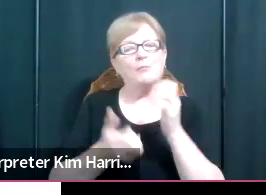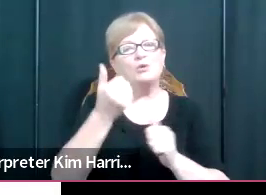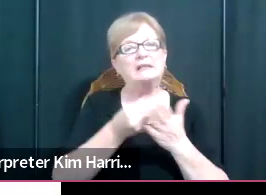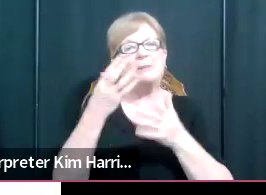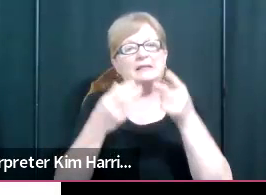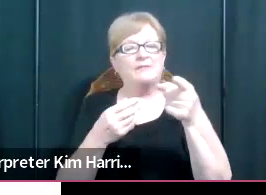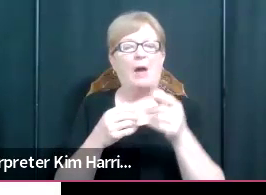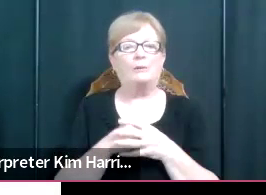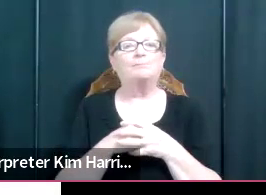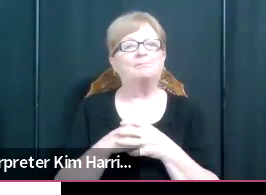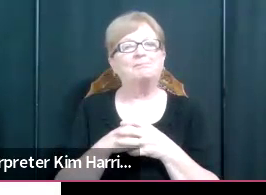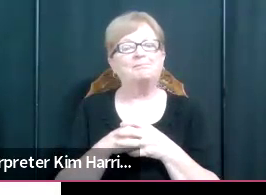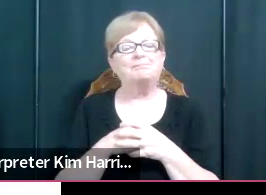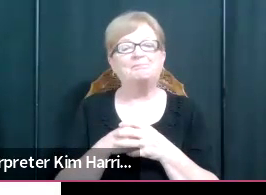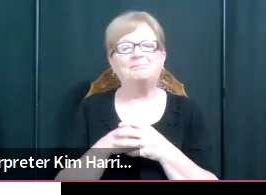today.